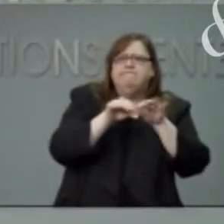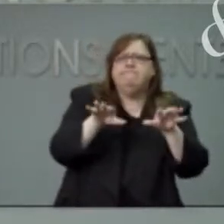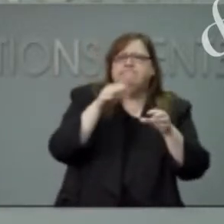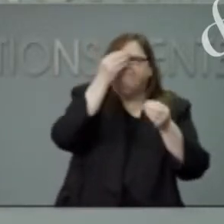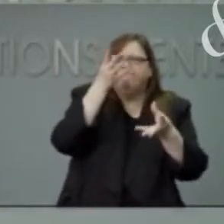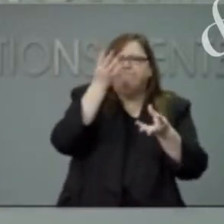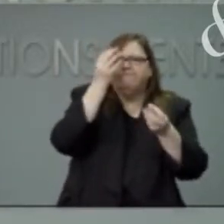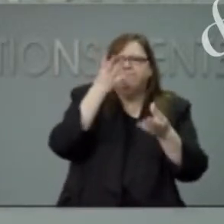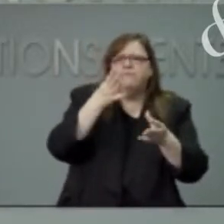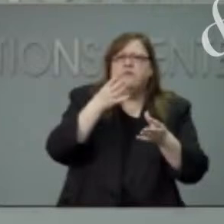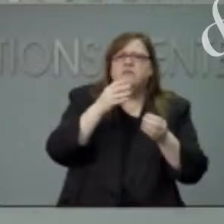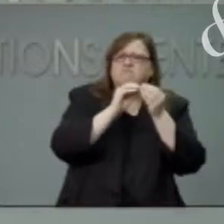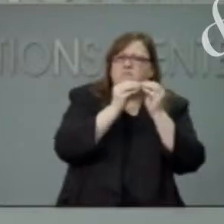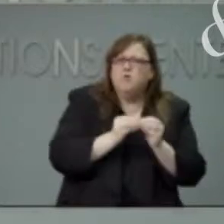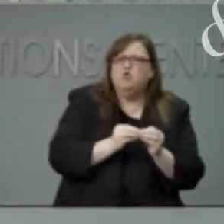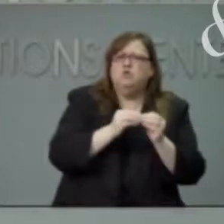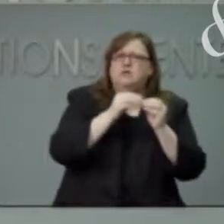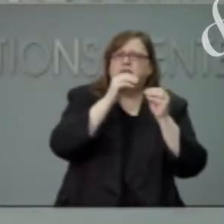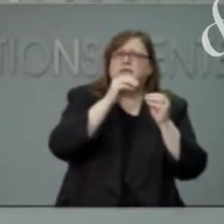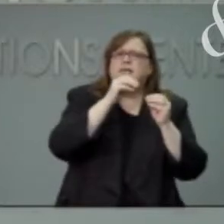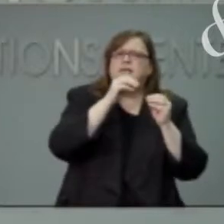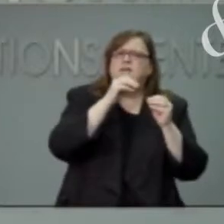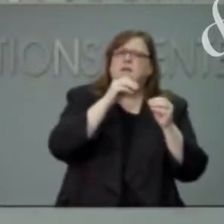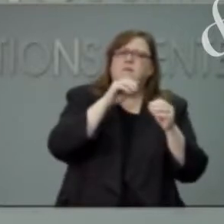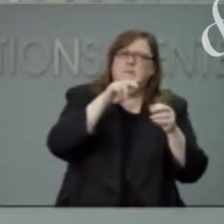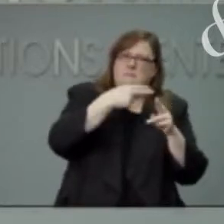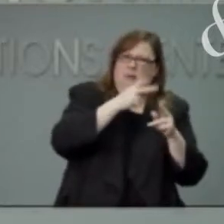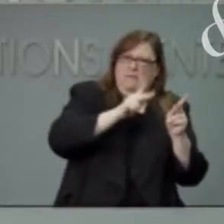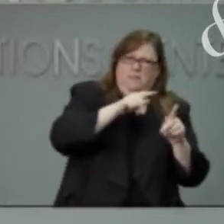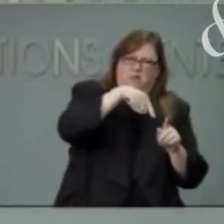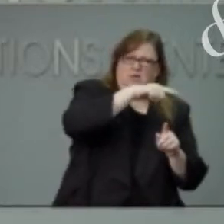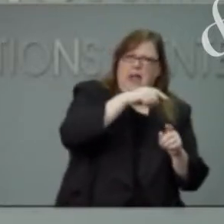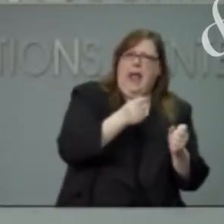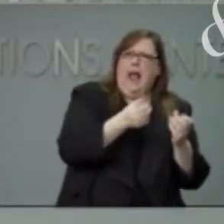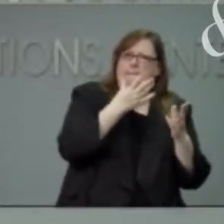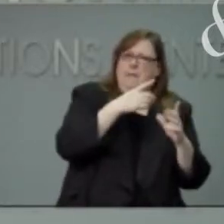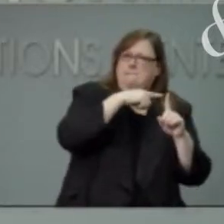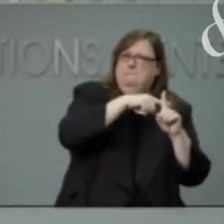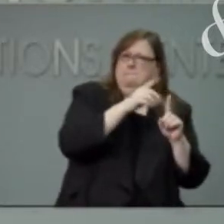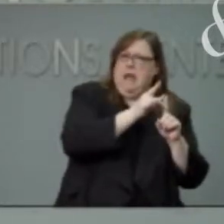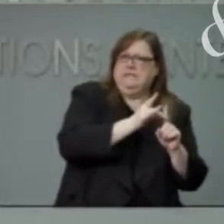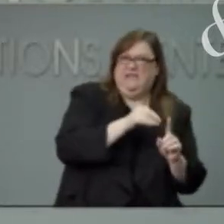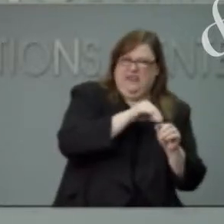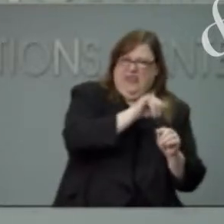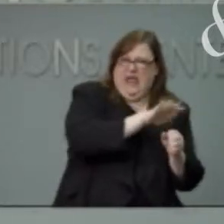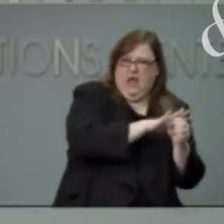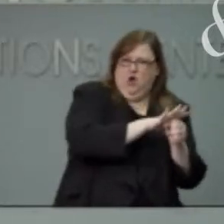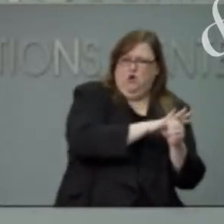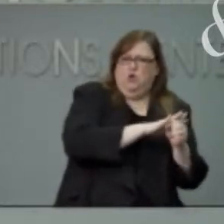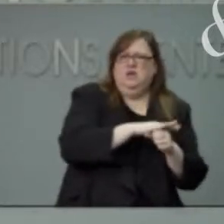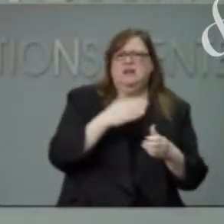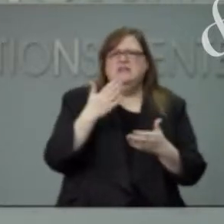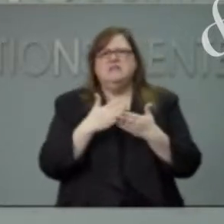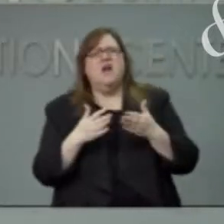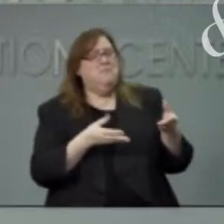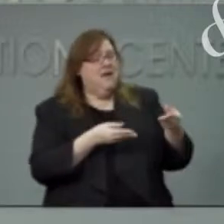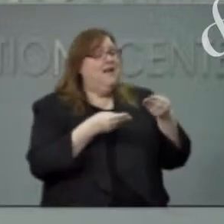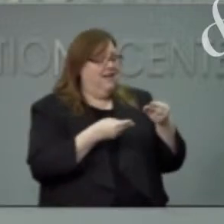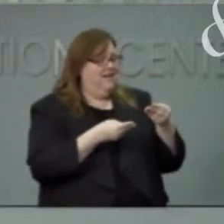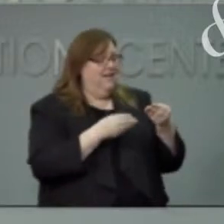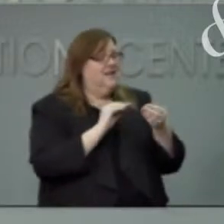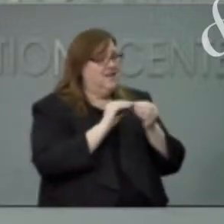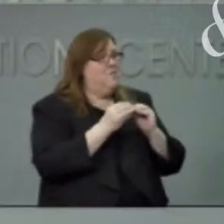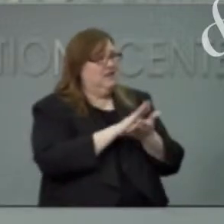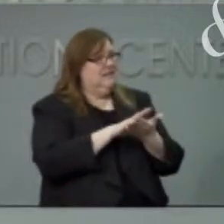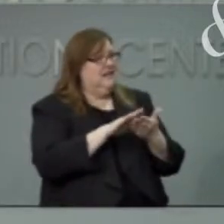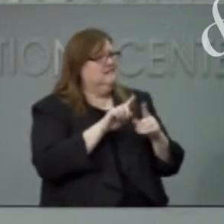positive. Some teachers say there should be more transparency on the district reporting how many teachers specifically test positive for the virus, because arguably